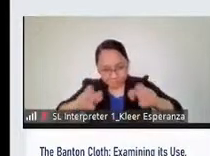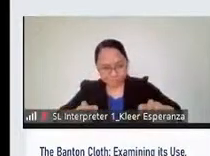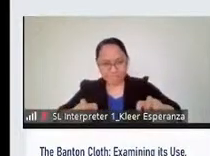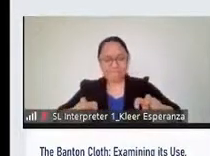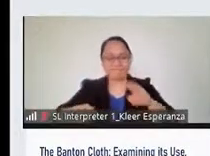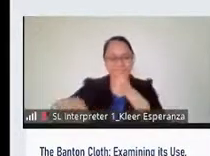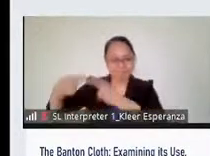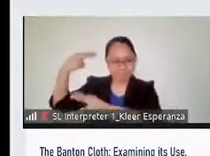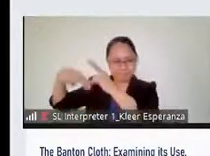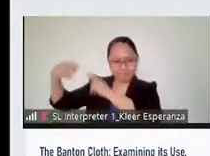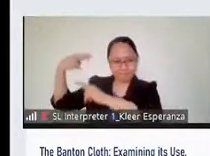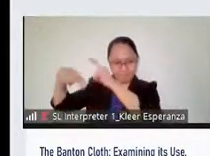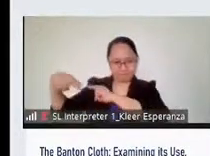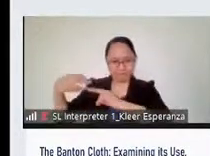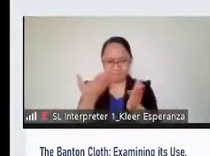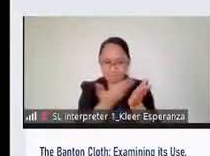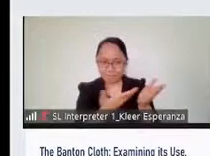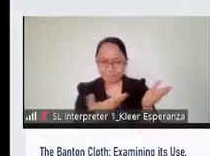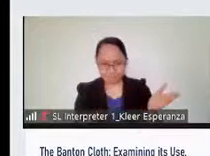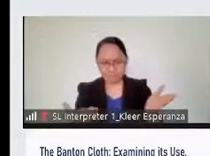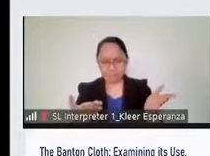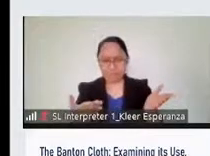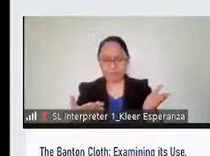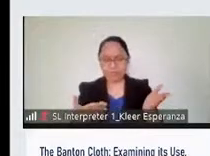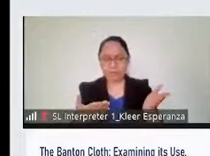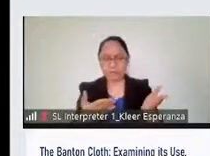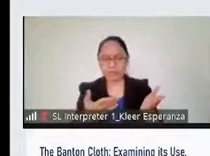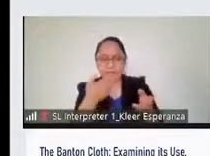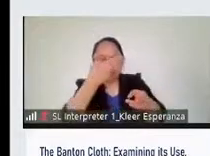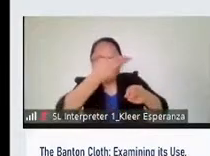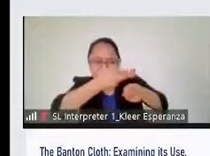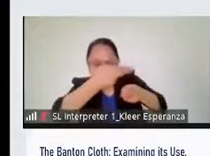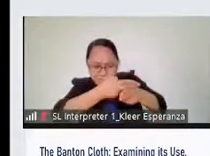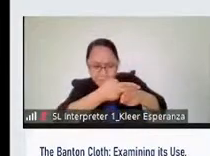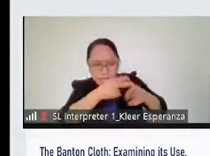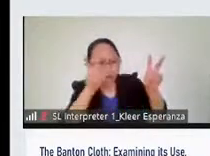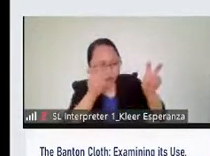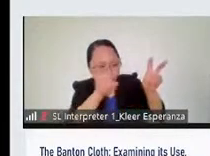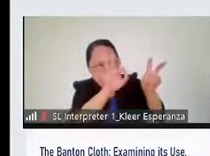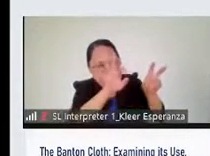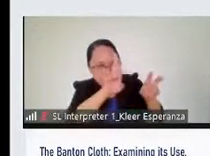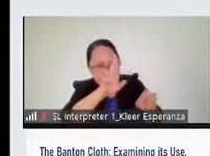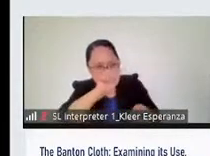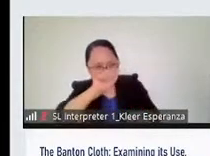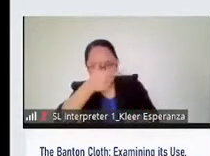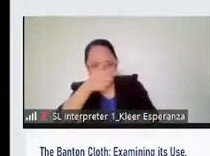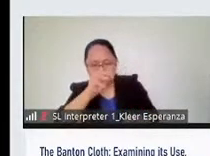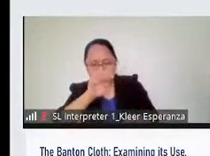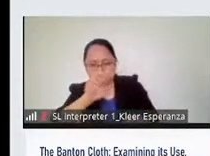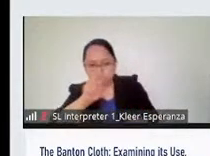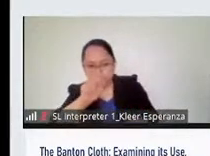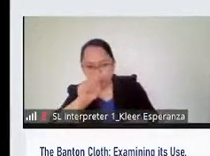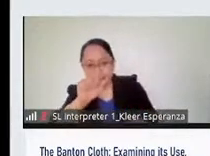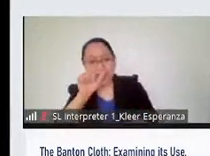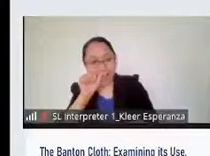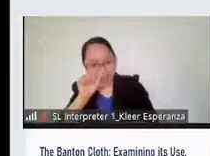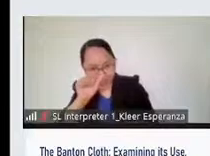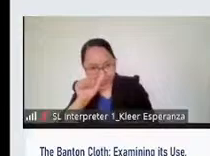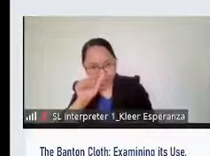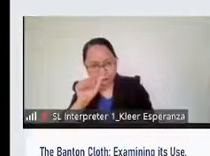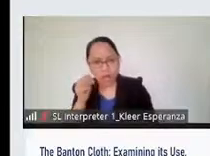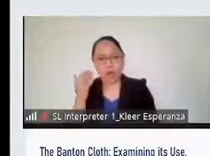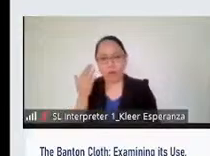11-1961-F-11 will be referred to as Fragment A, and the other Banton cloth from the Ethnology Division with that accession number will be referred to